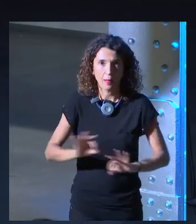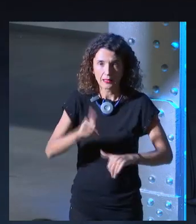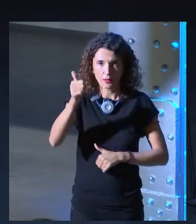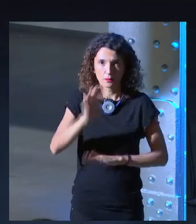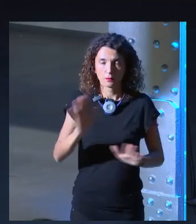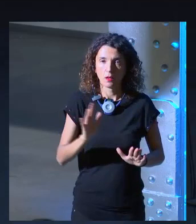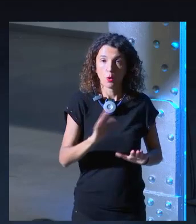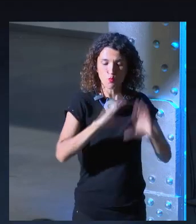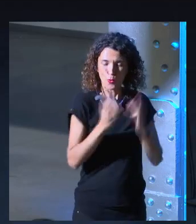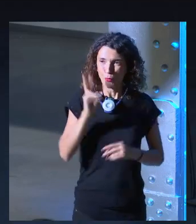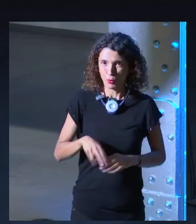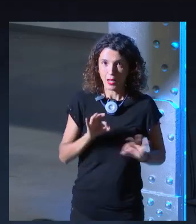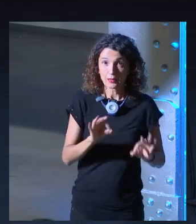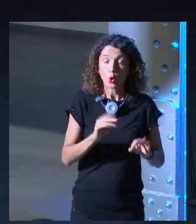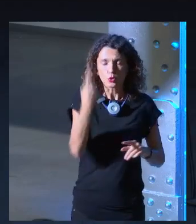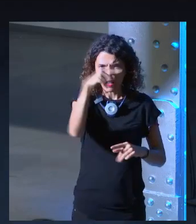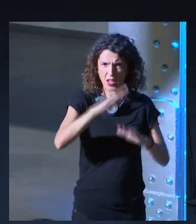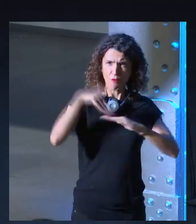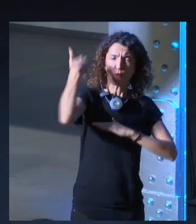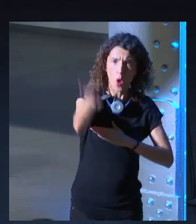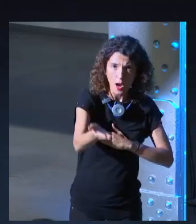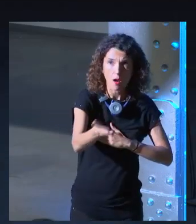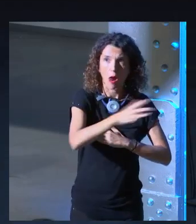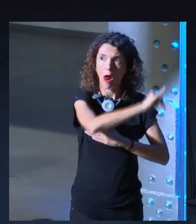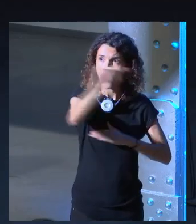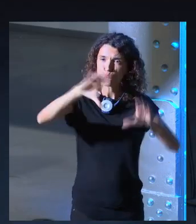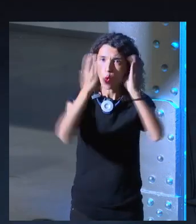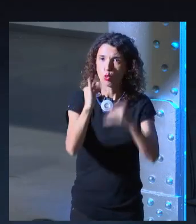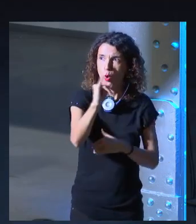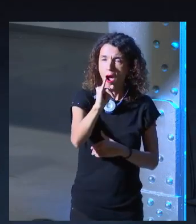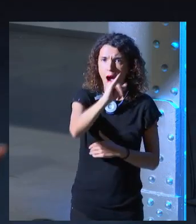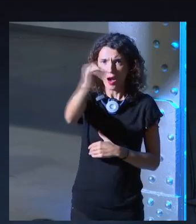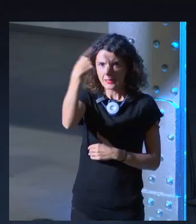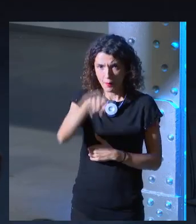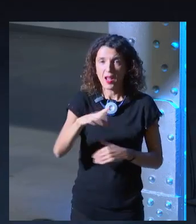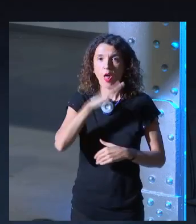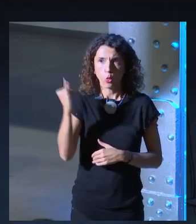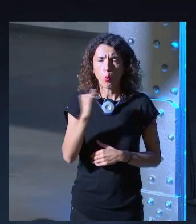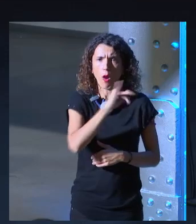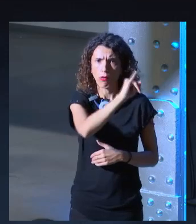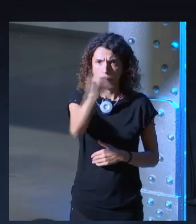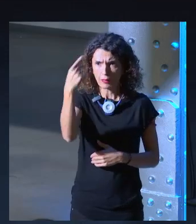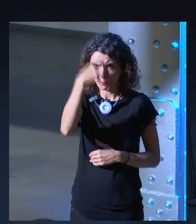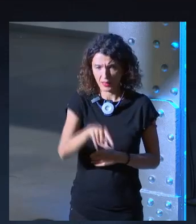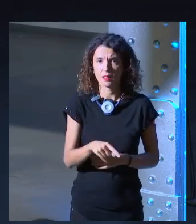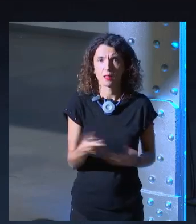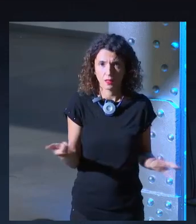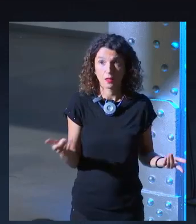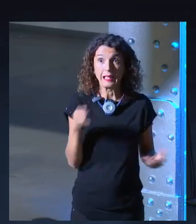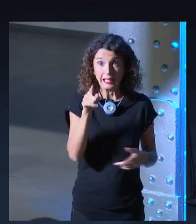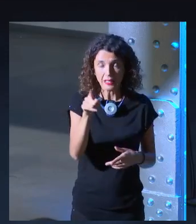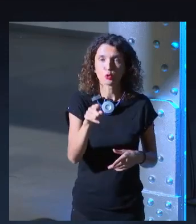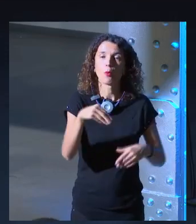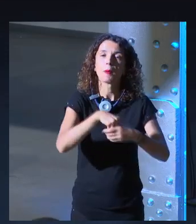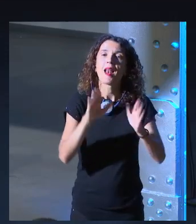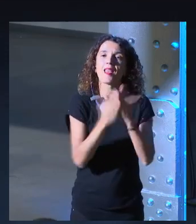And I had some sense that it did exist. And there's a line in my first book, which in Spanish is Fruta Prohibida,